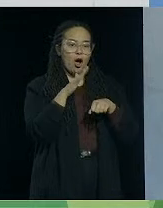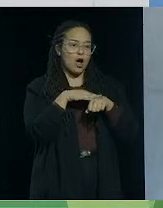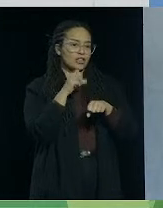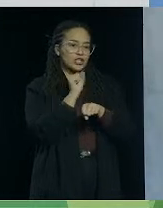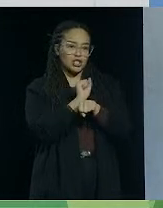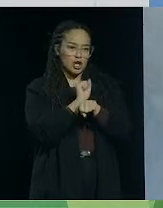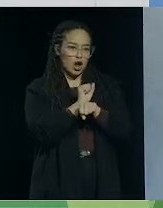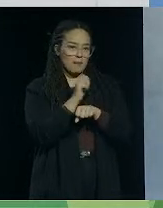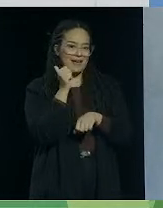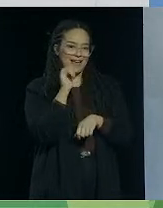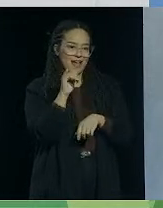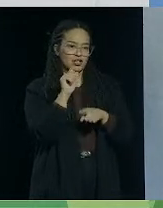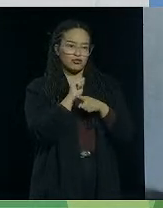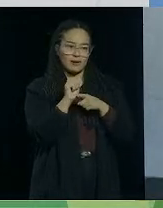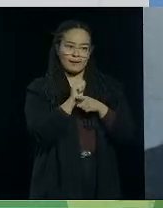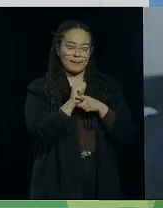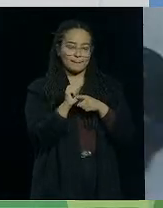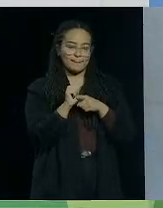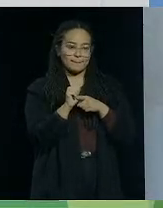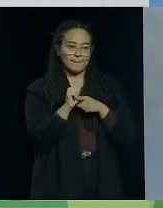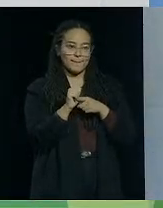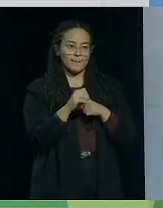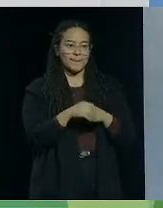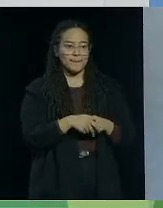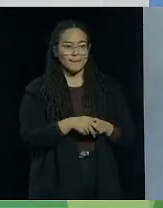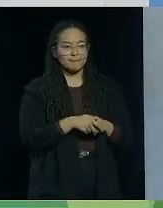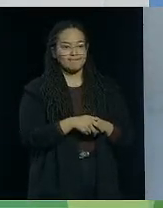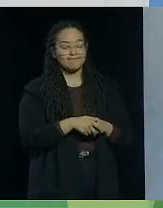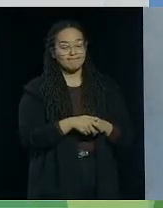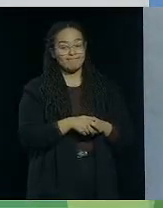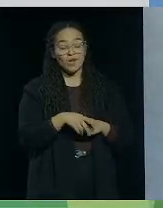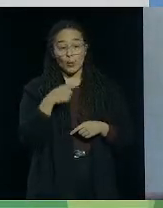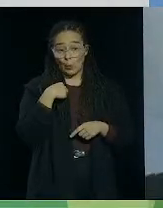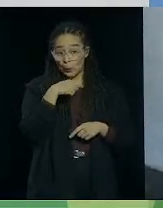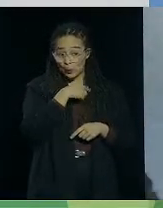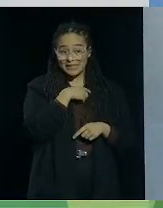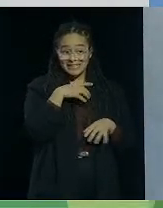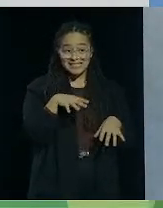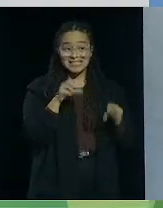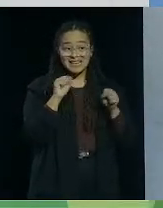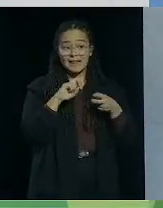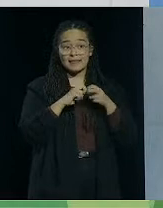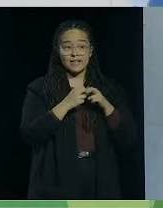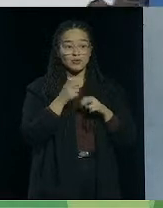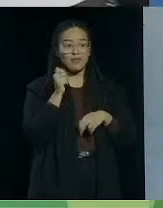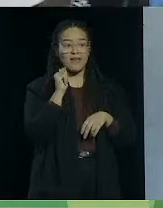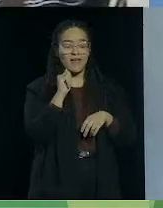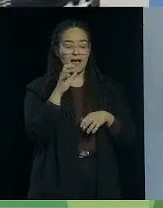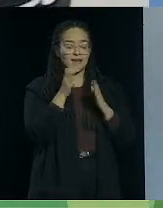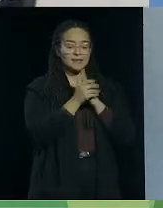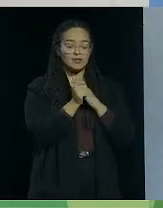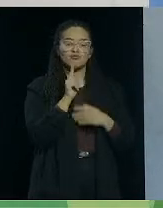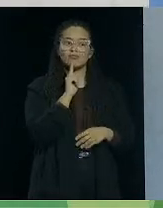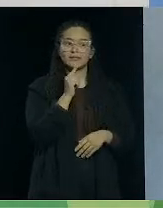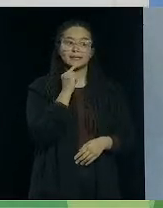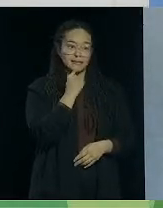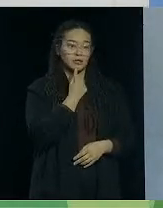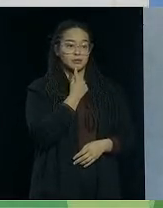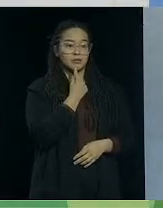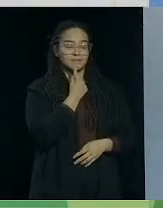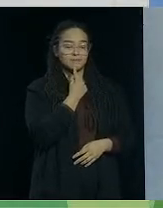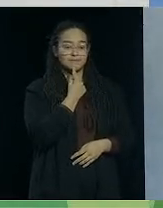any on-the-job AI training. At Bosch, we take the issue of AI skills